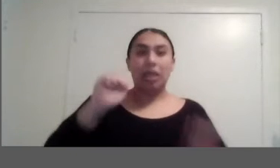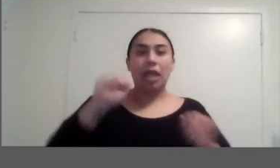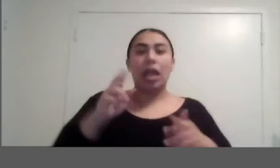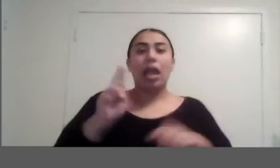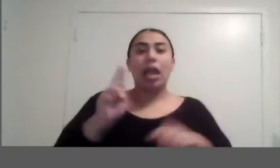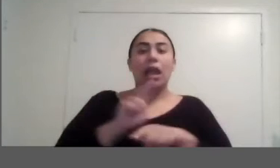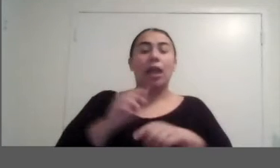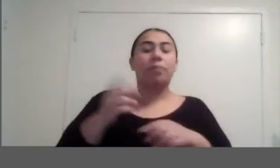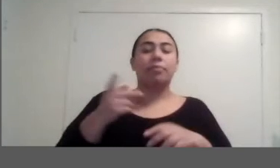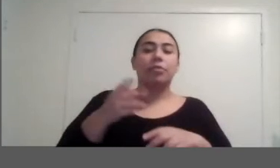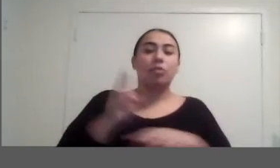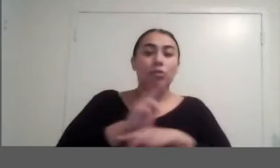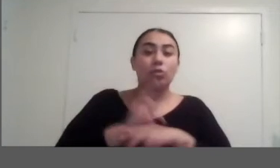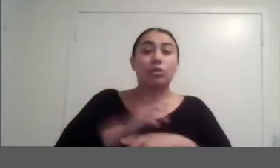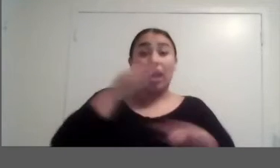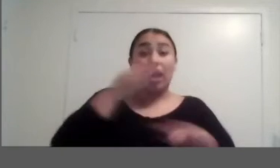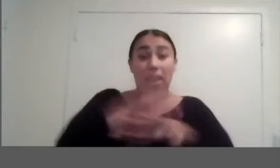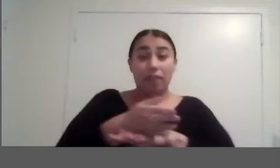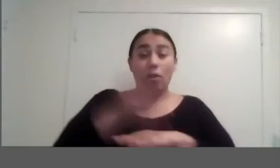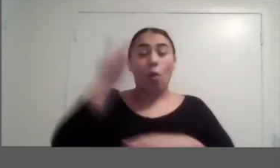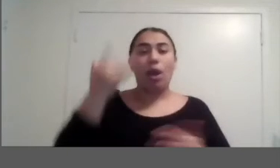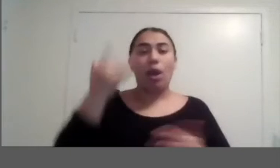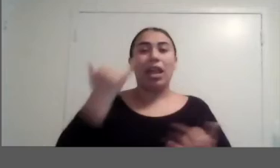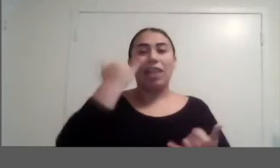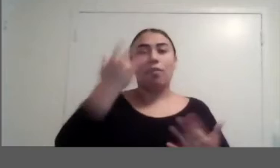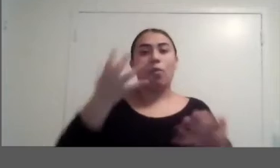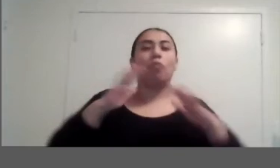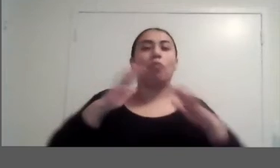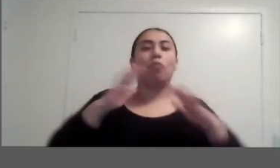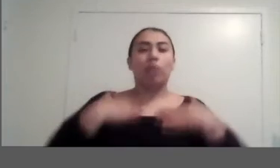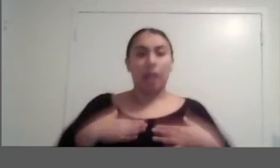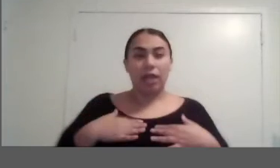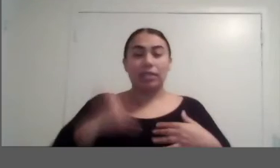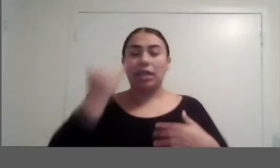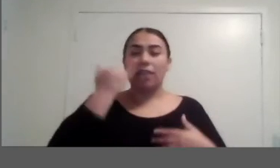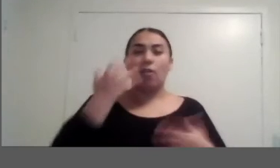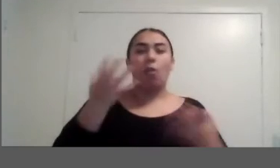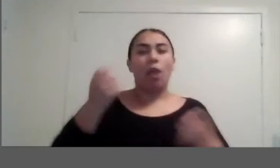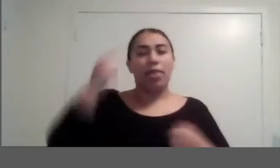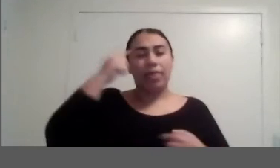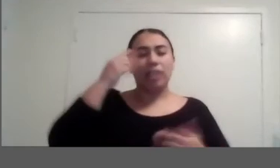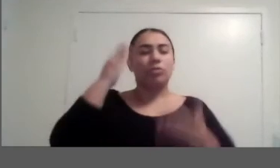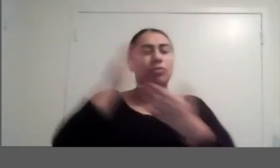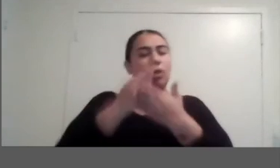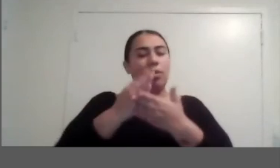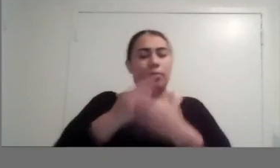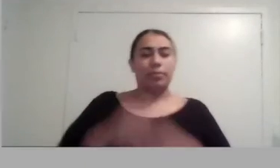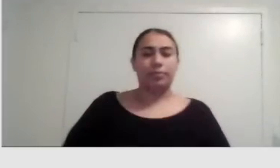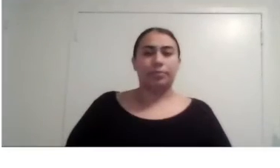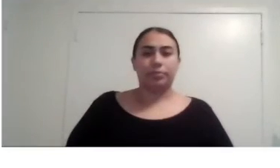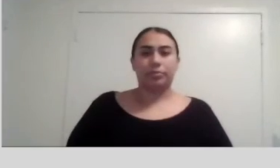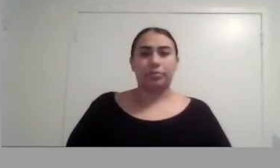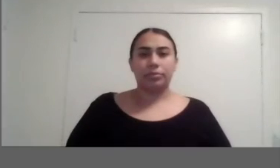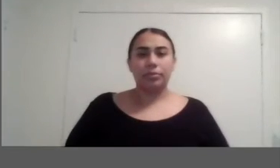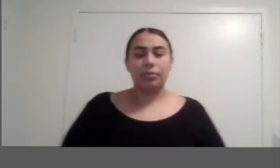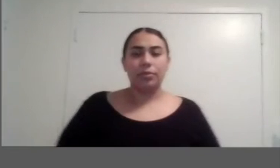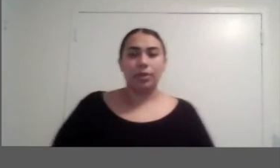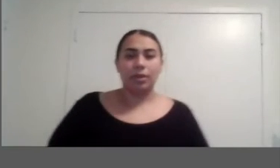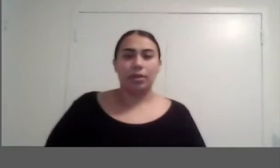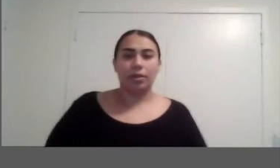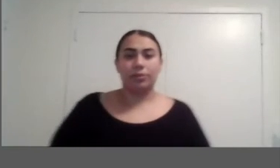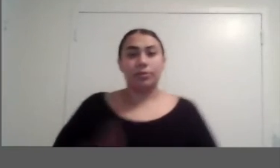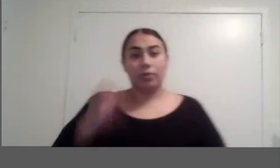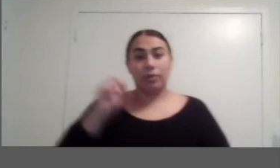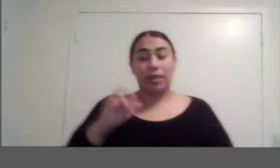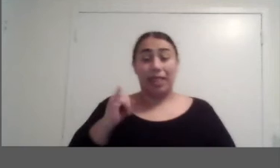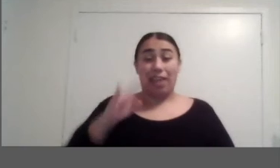muscle soreness and assist them in recovery. However, this is a large area that is still in need of much research. So whether